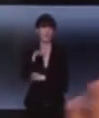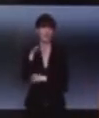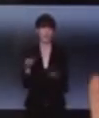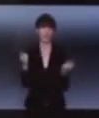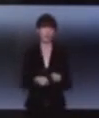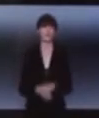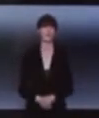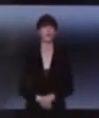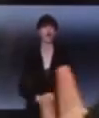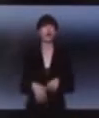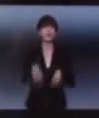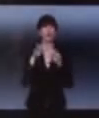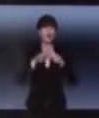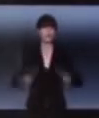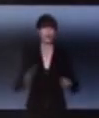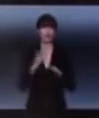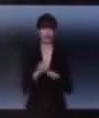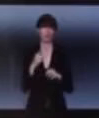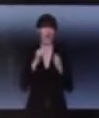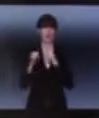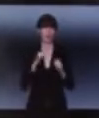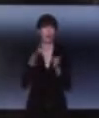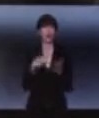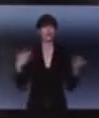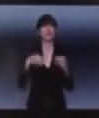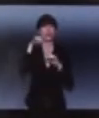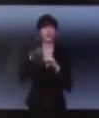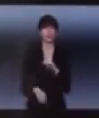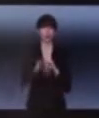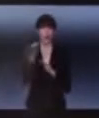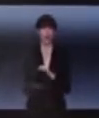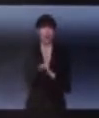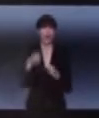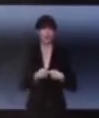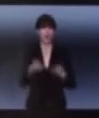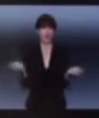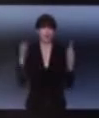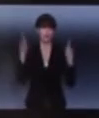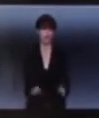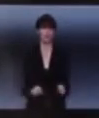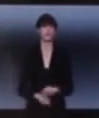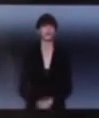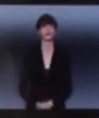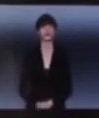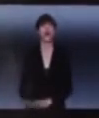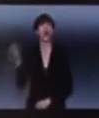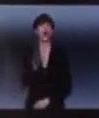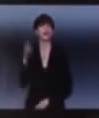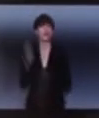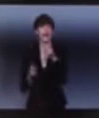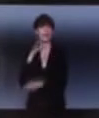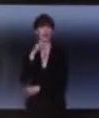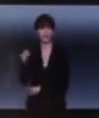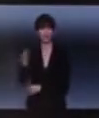to synchronize all parts coming from hybrid sources. This is a PC-based version where